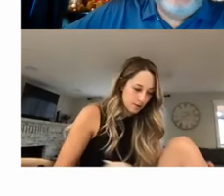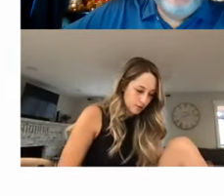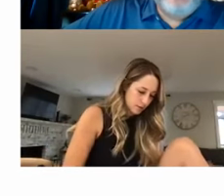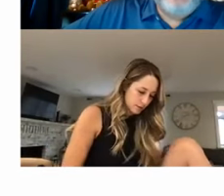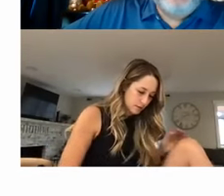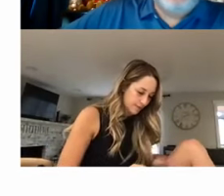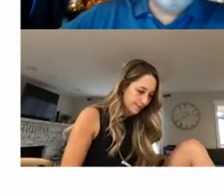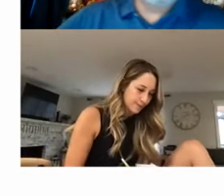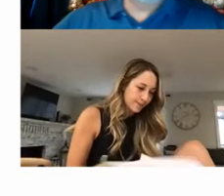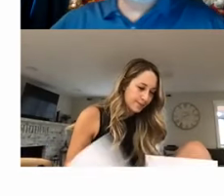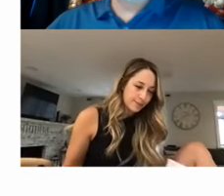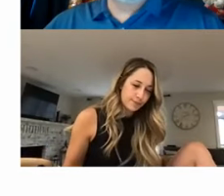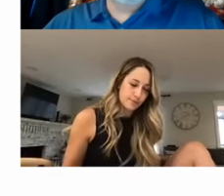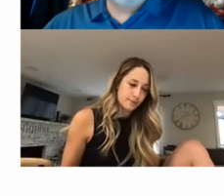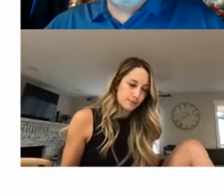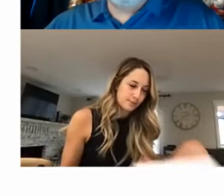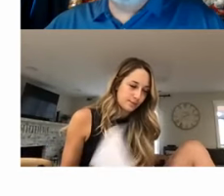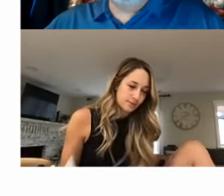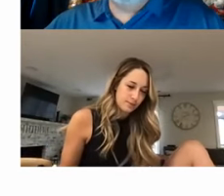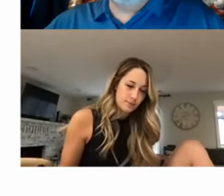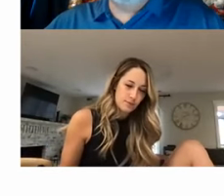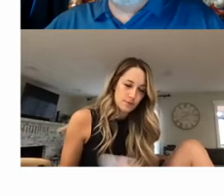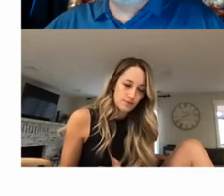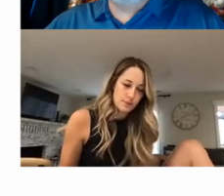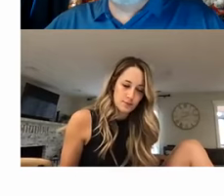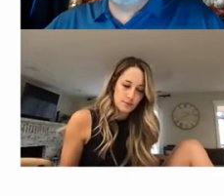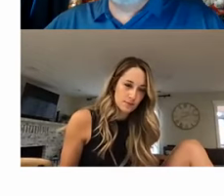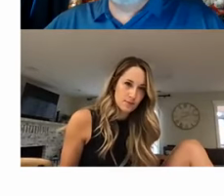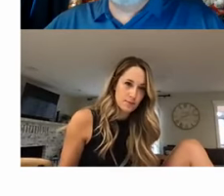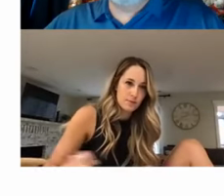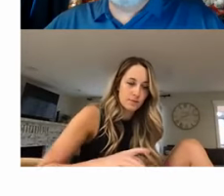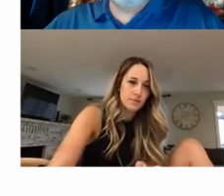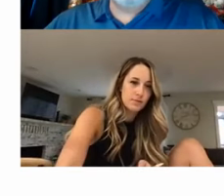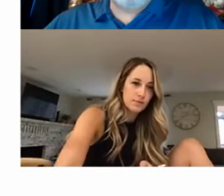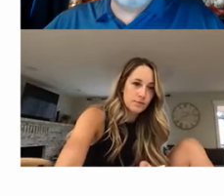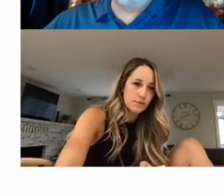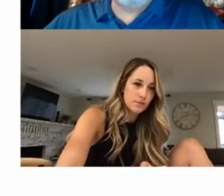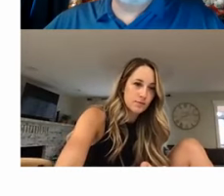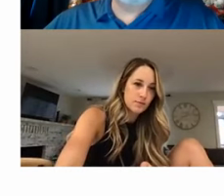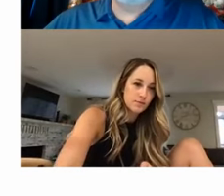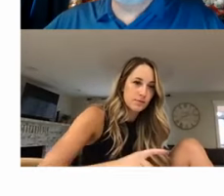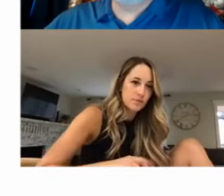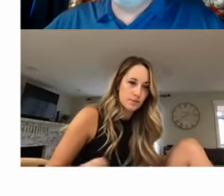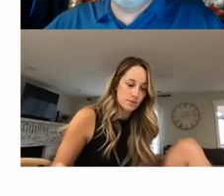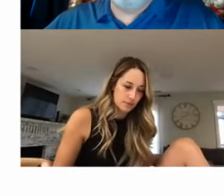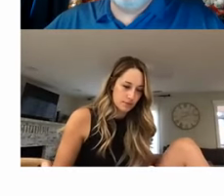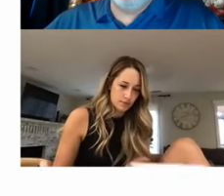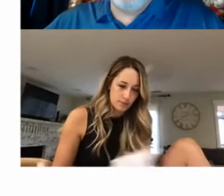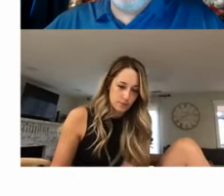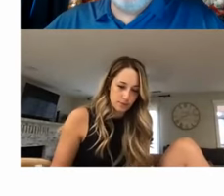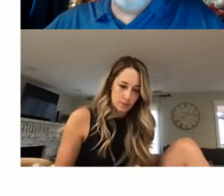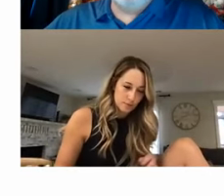process. That's going to be protein synthesis. Then we will have time for preparation for the